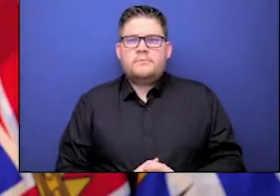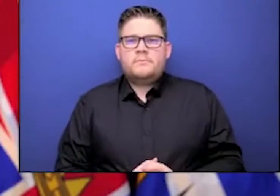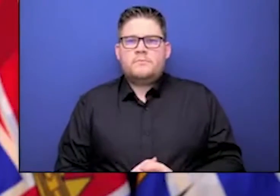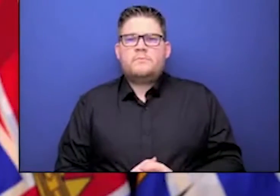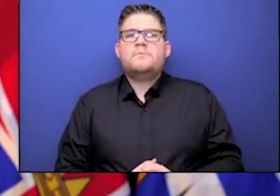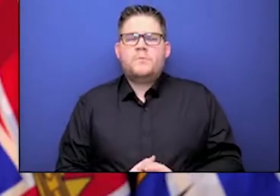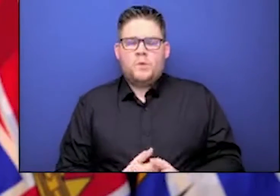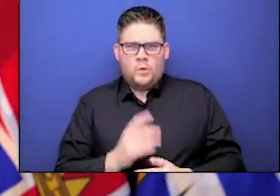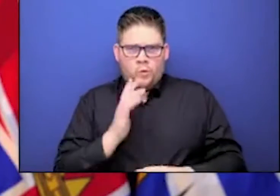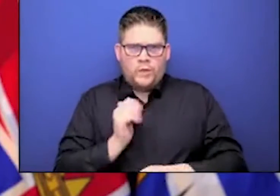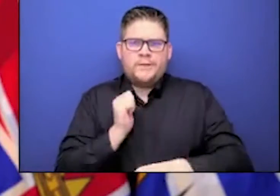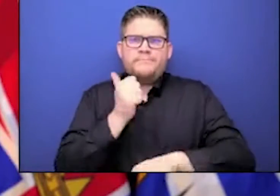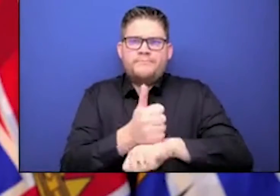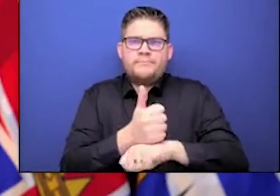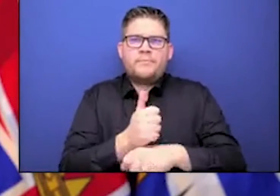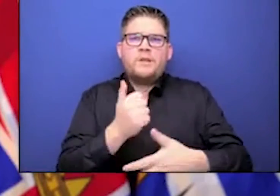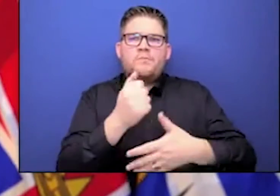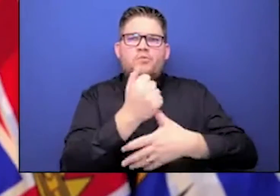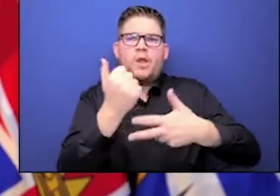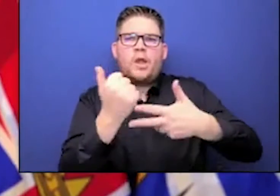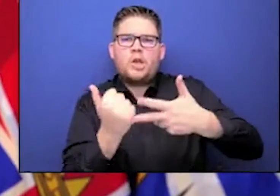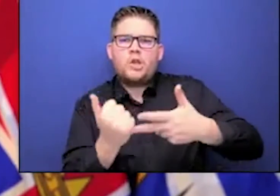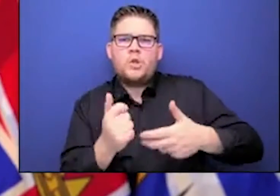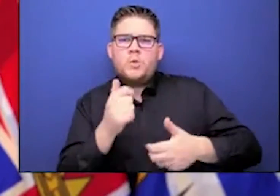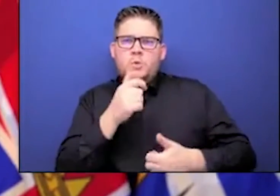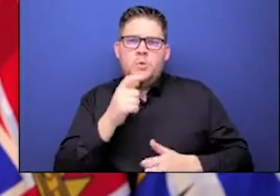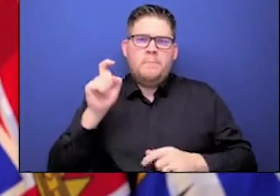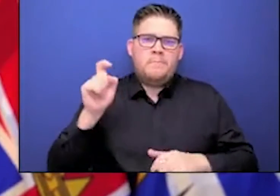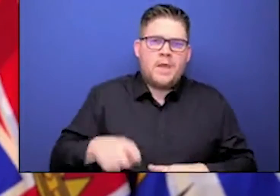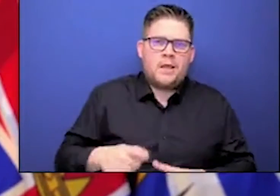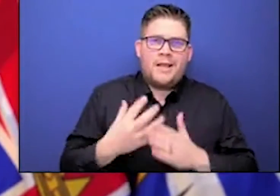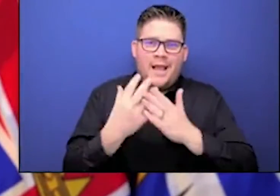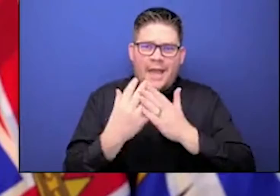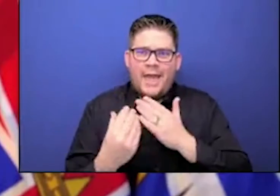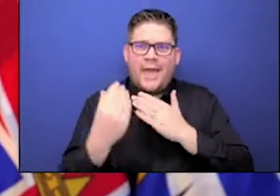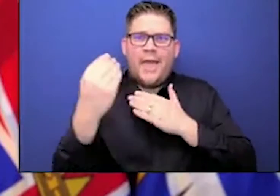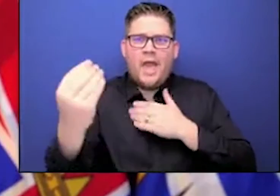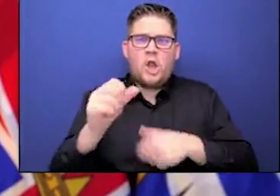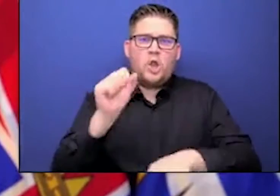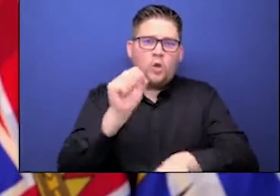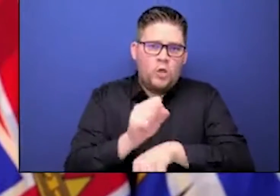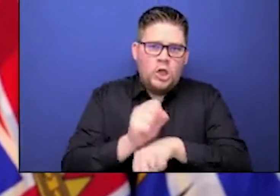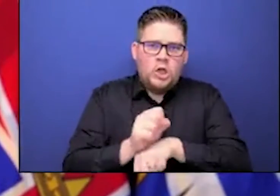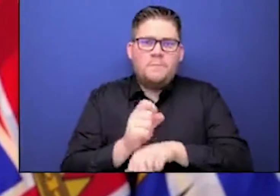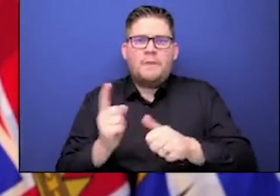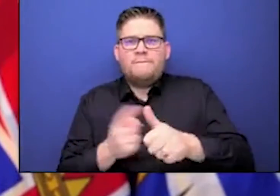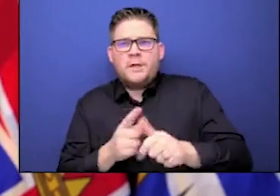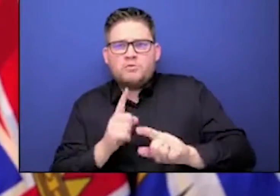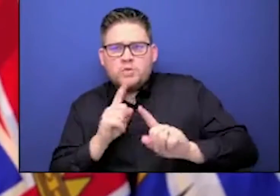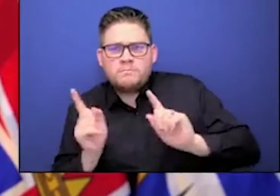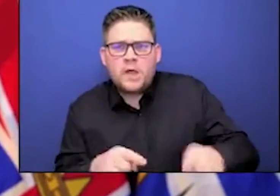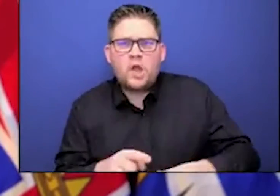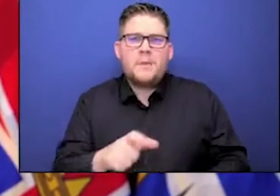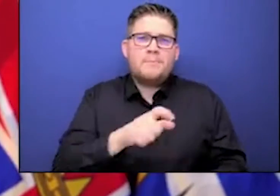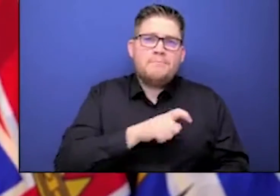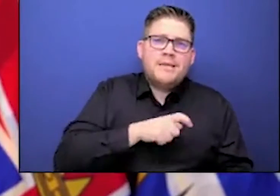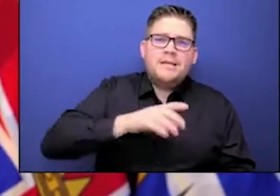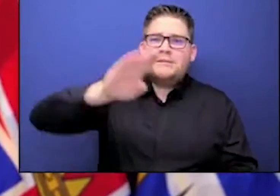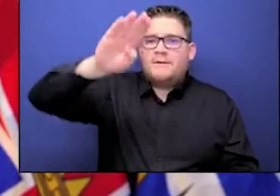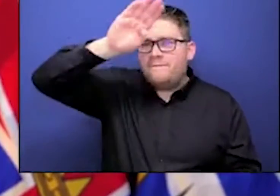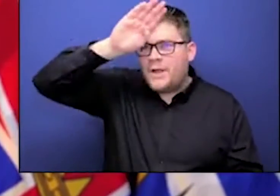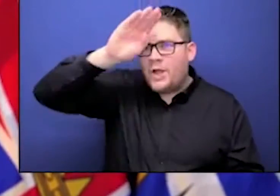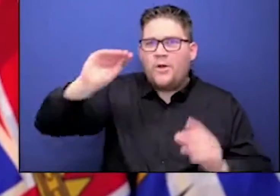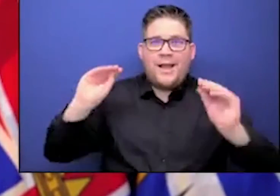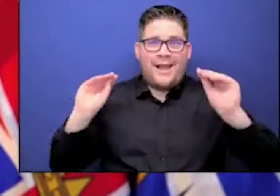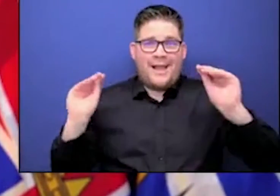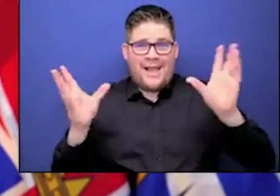our essential workers, people who can't work from home, first responders in the coming days, and the